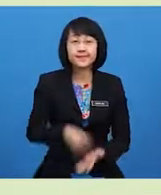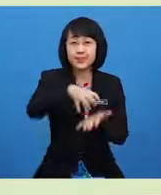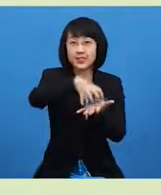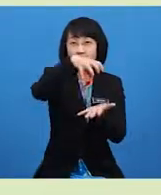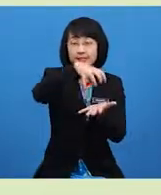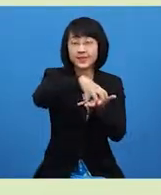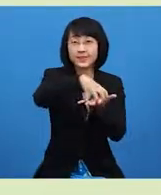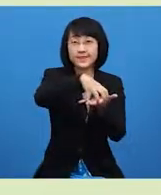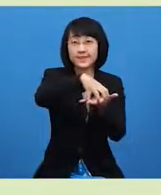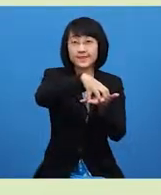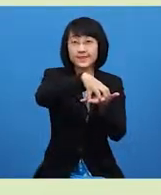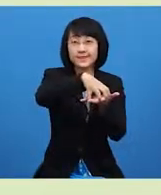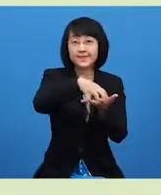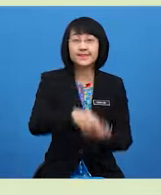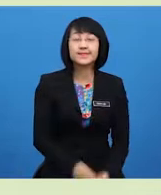Cake.